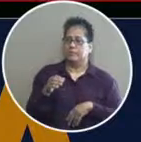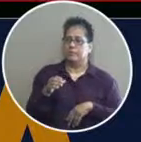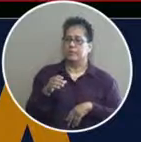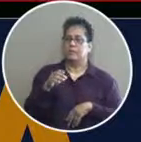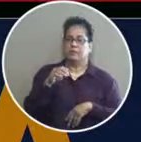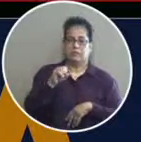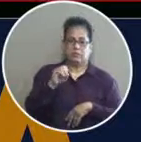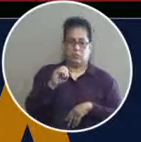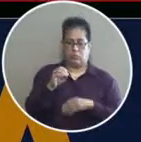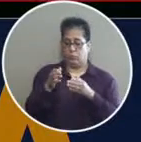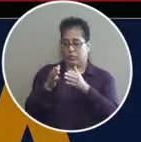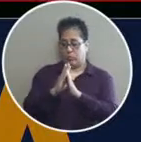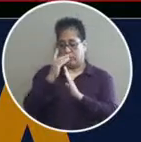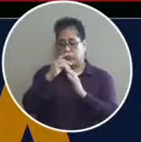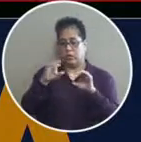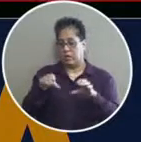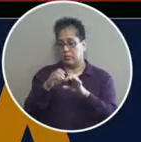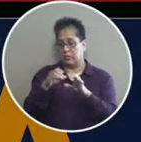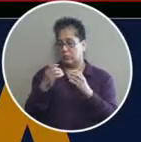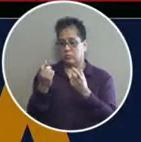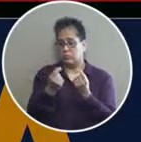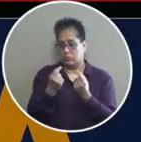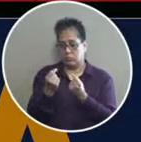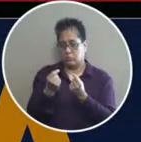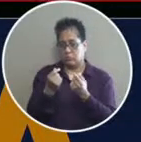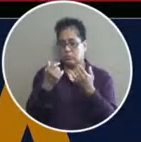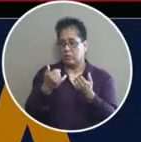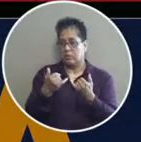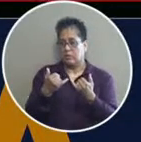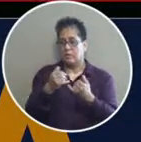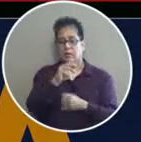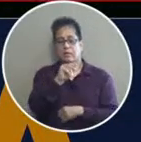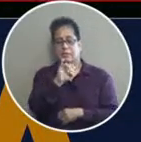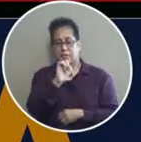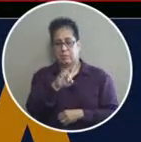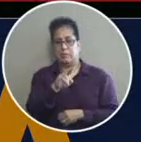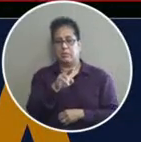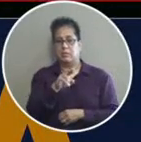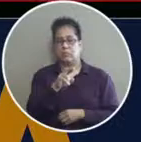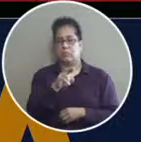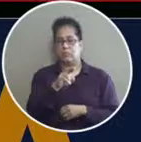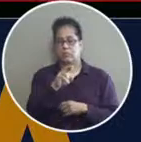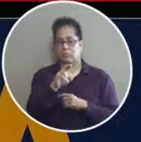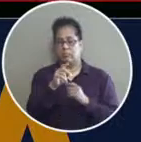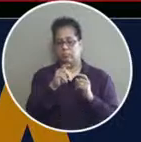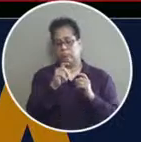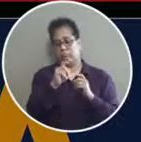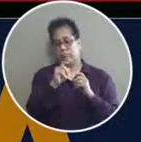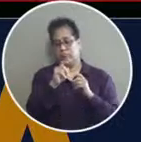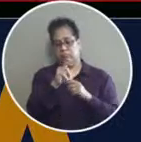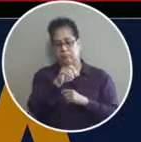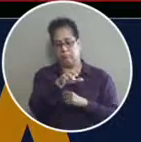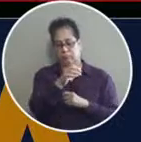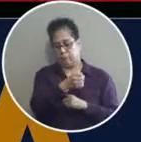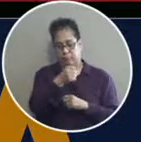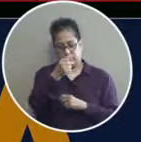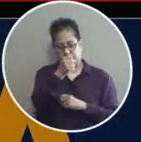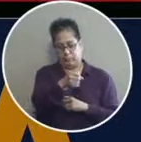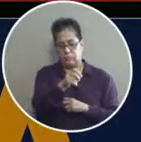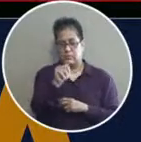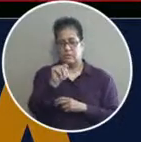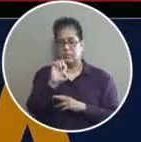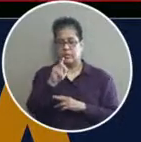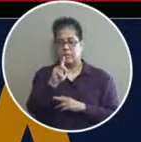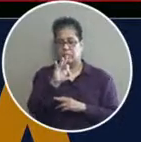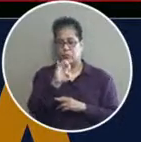So the request for action today is that the mayor be authorized to appoint representatives to the task force to represent the